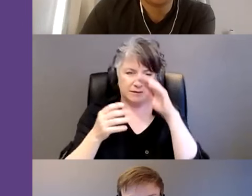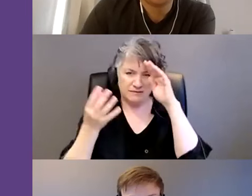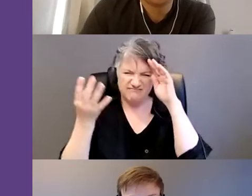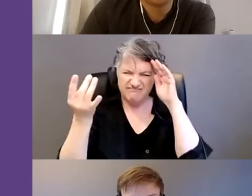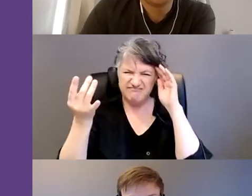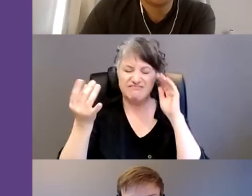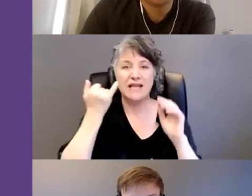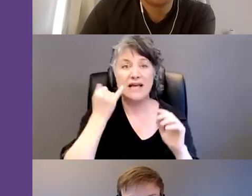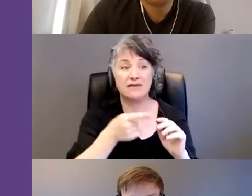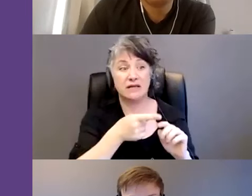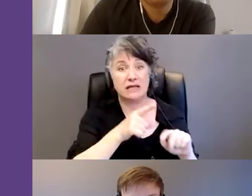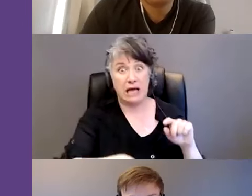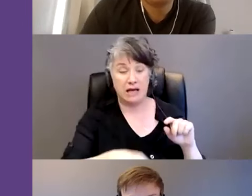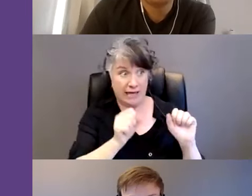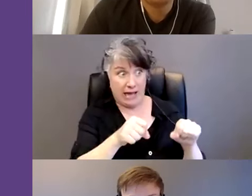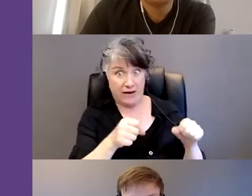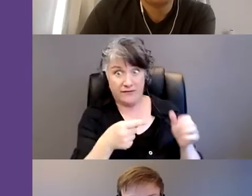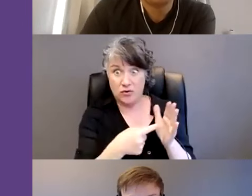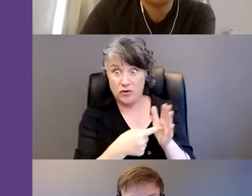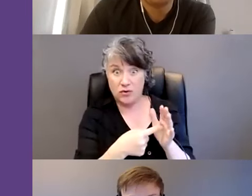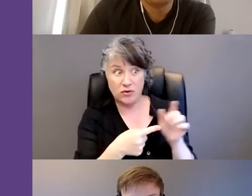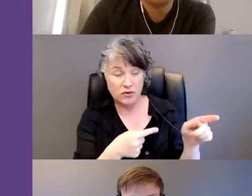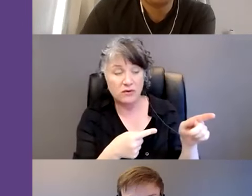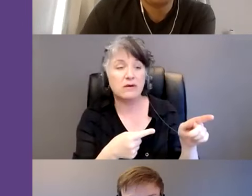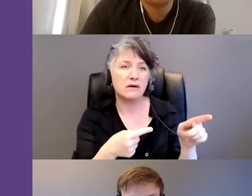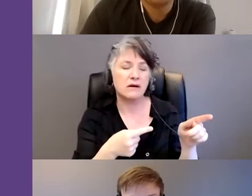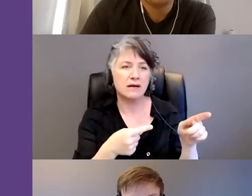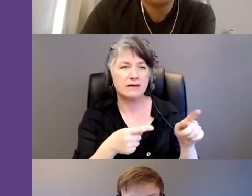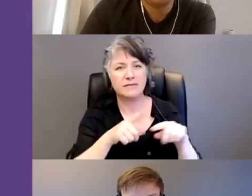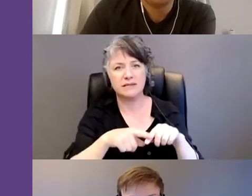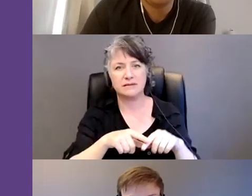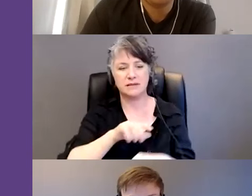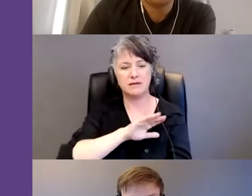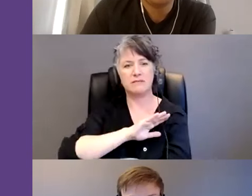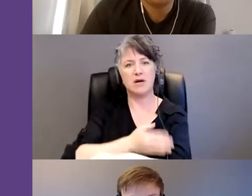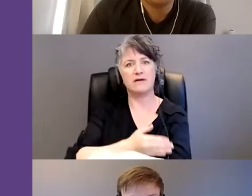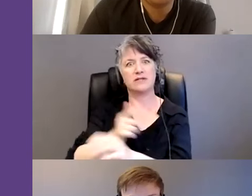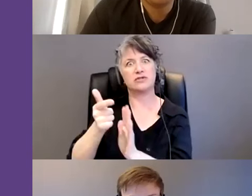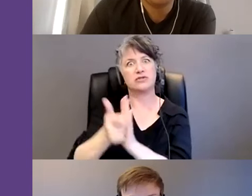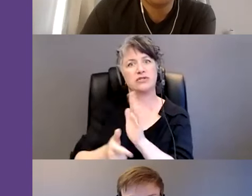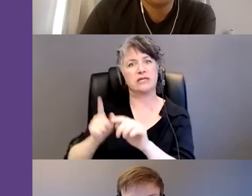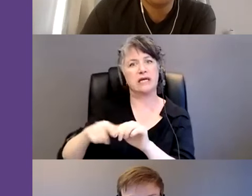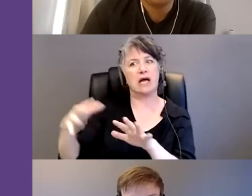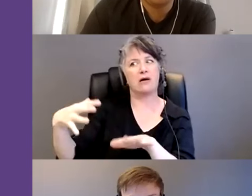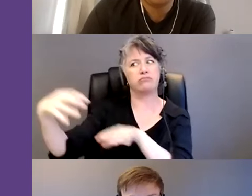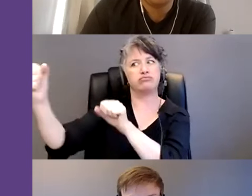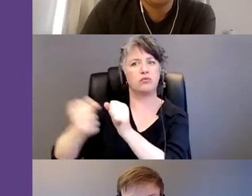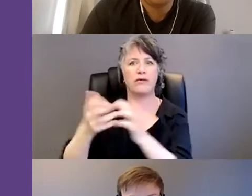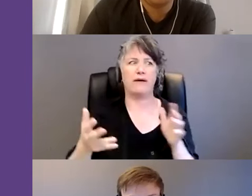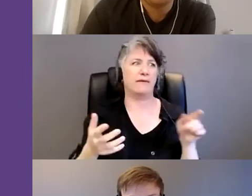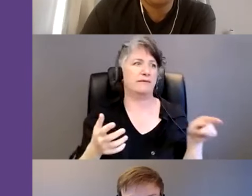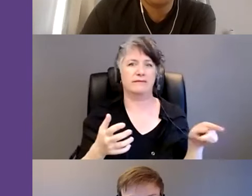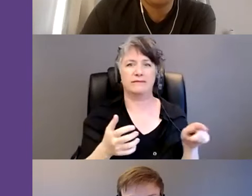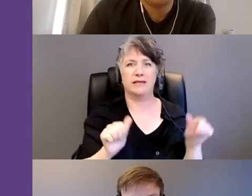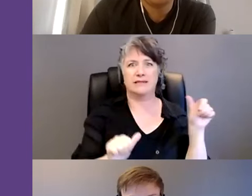the means, I mean, their power of attorney cannot be activated without it. And so